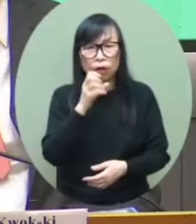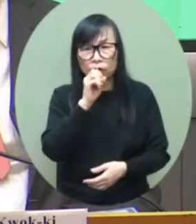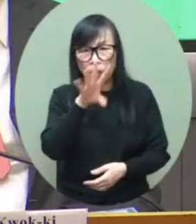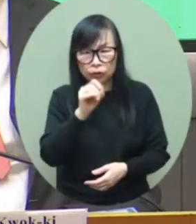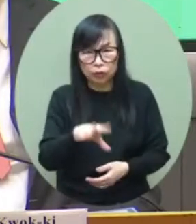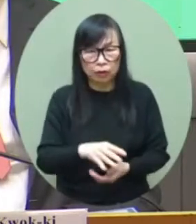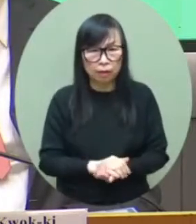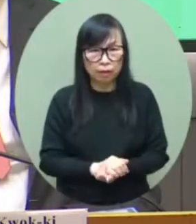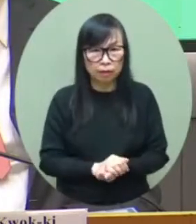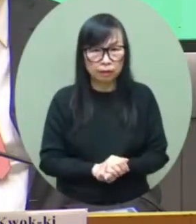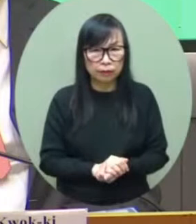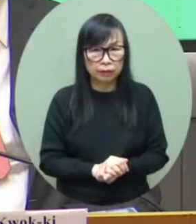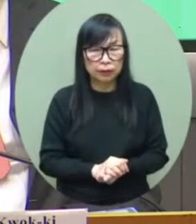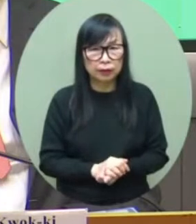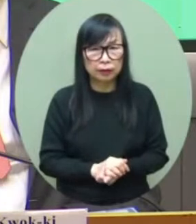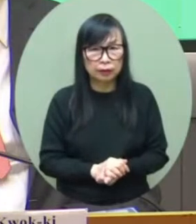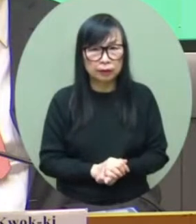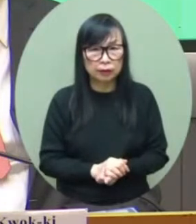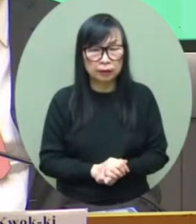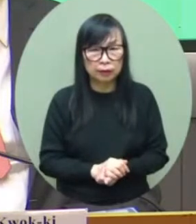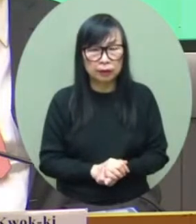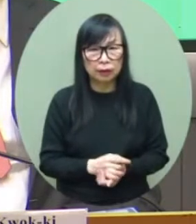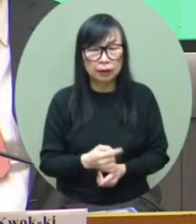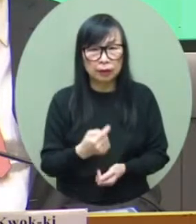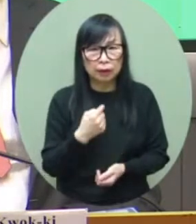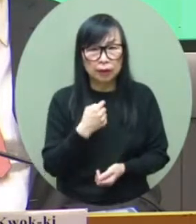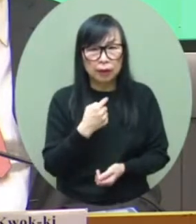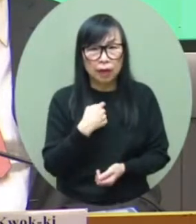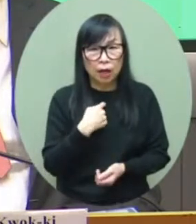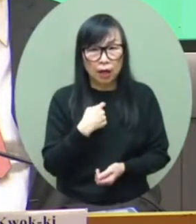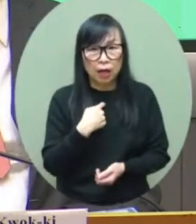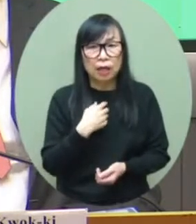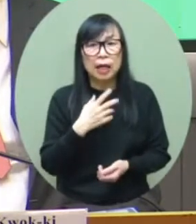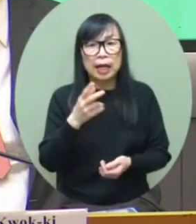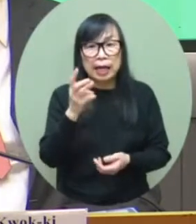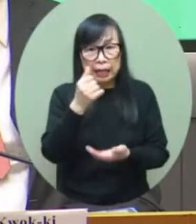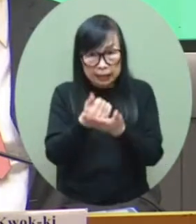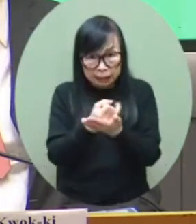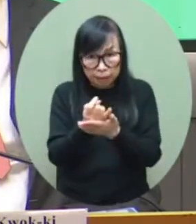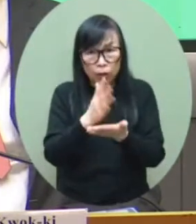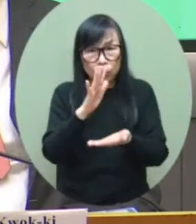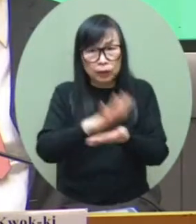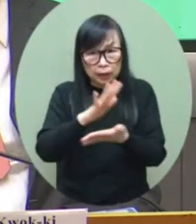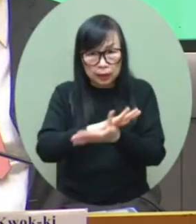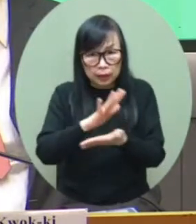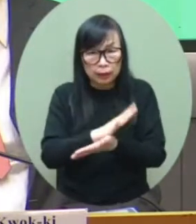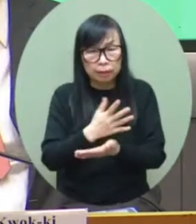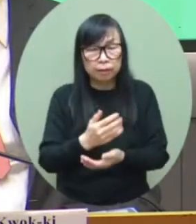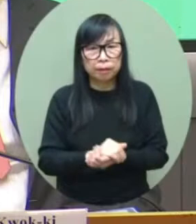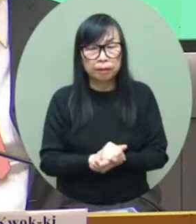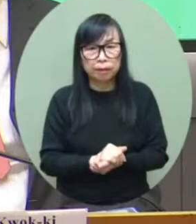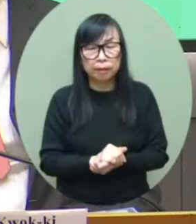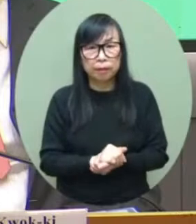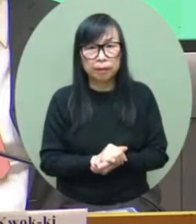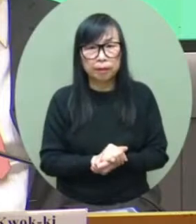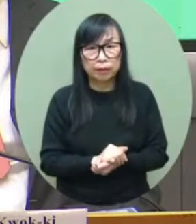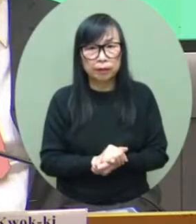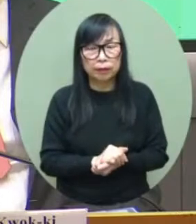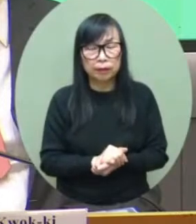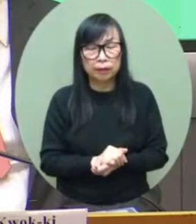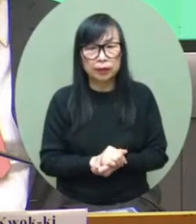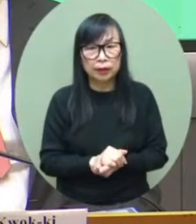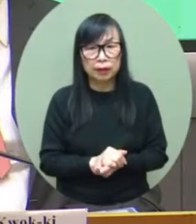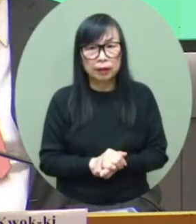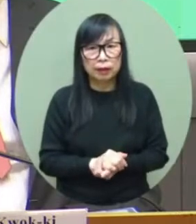We should do lesson learning, but we have been doing lesson learning since day one of the assumption